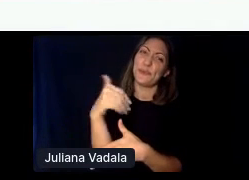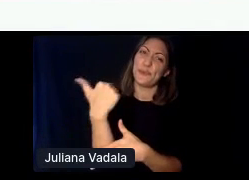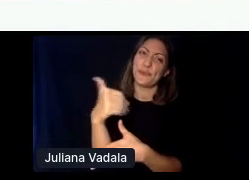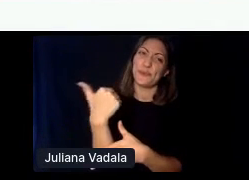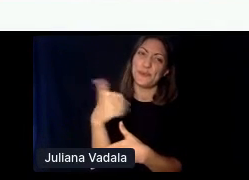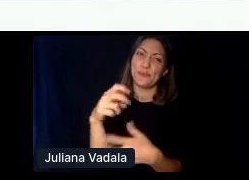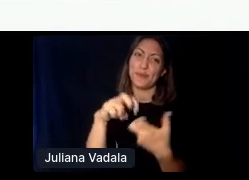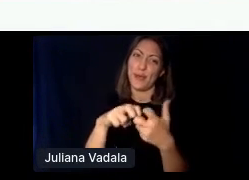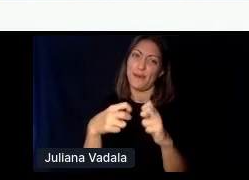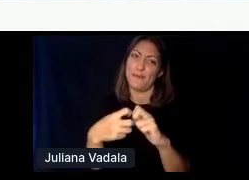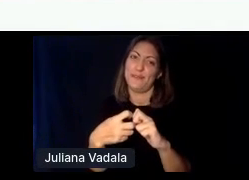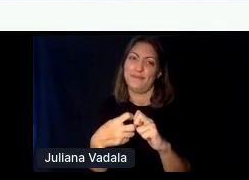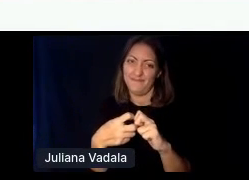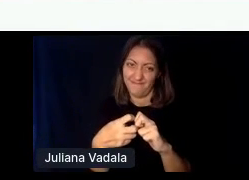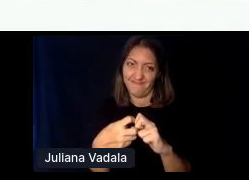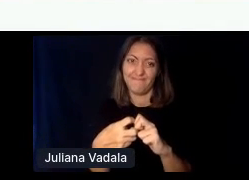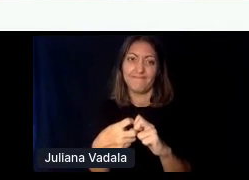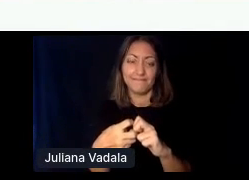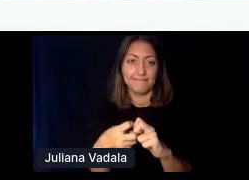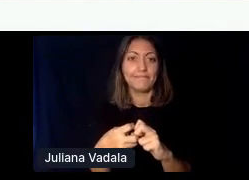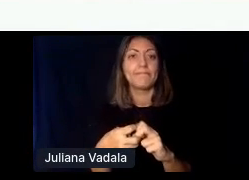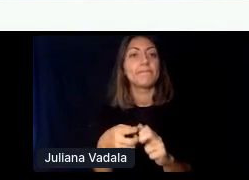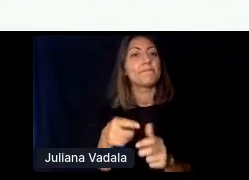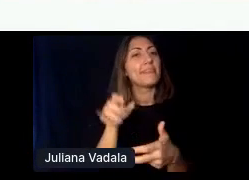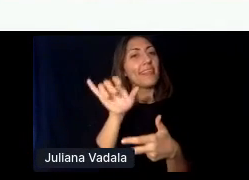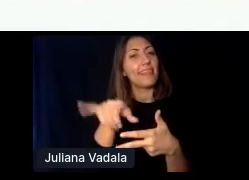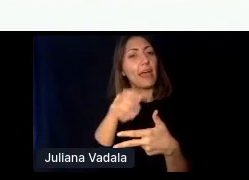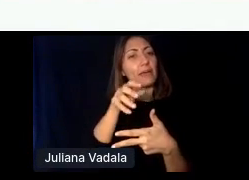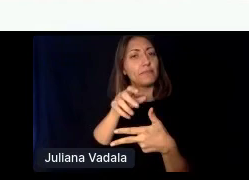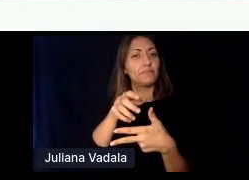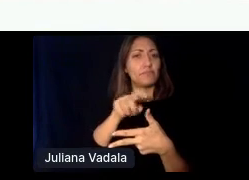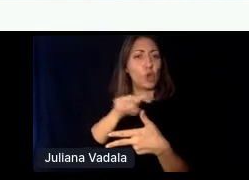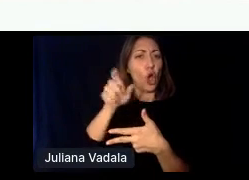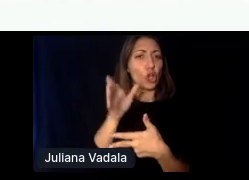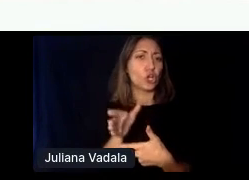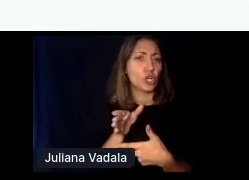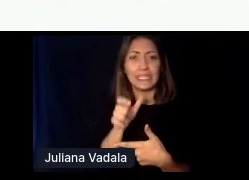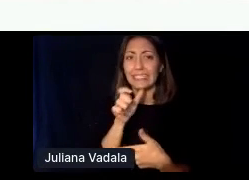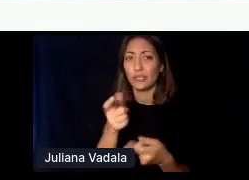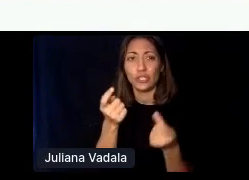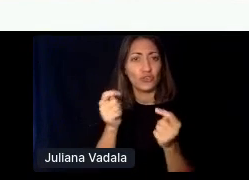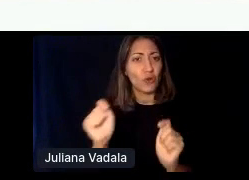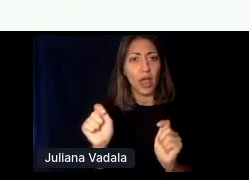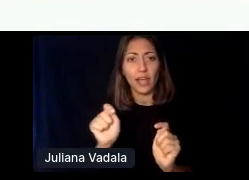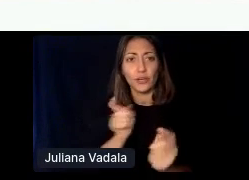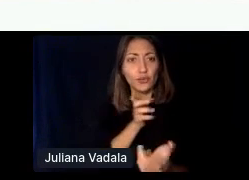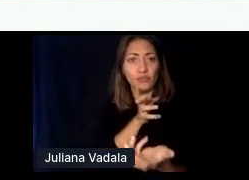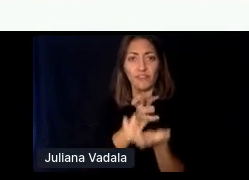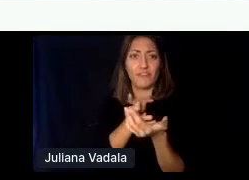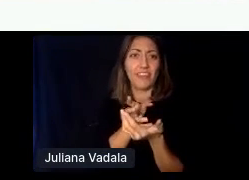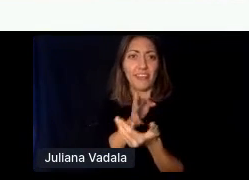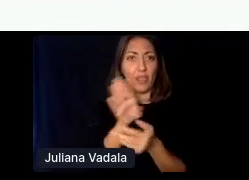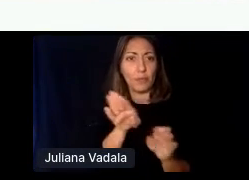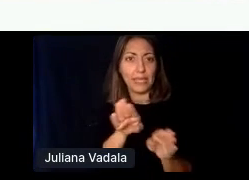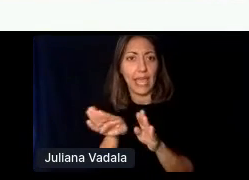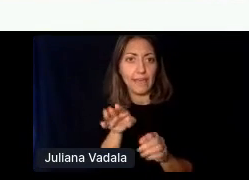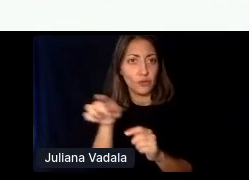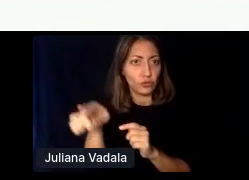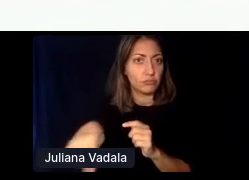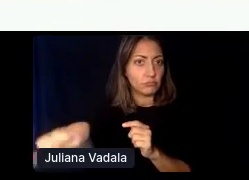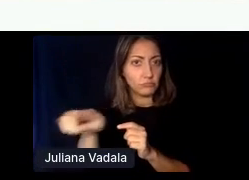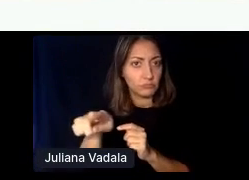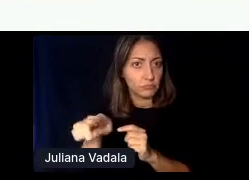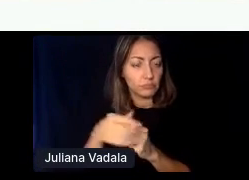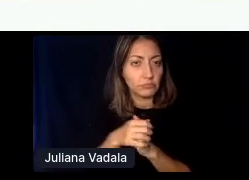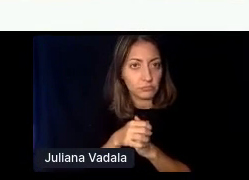Not only did they not try to adjust their behavior to accommodate the issue, they made an assumption